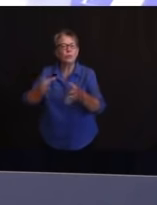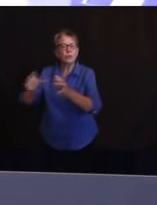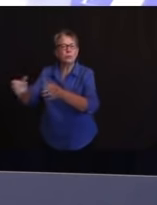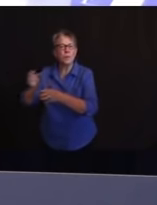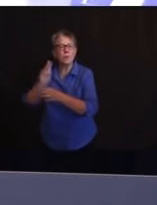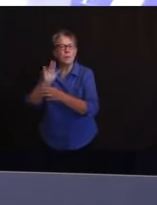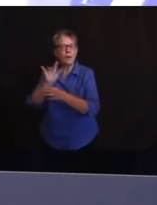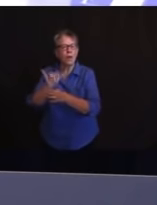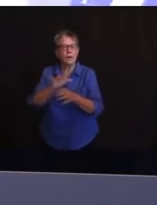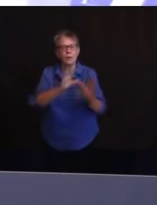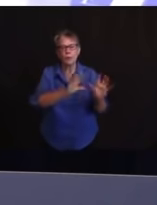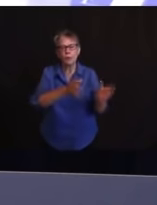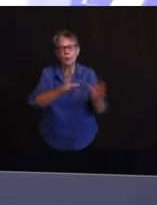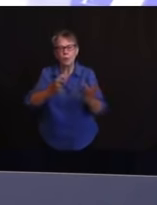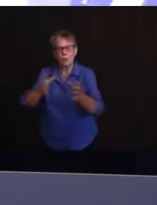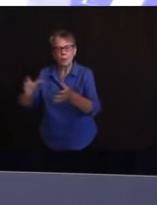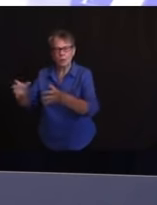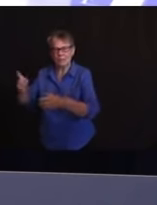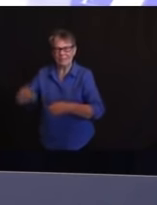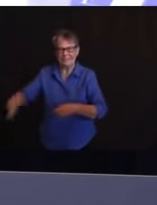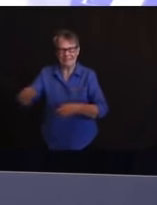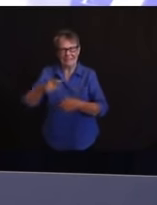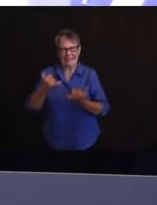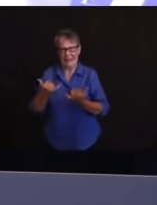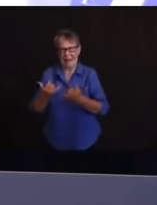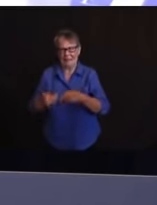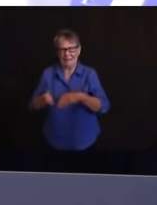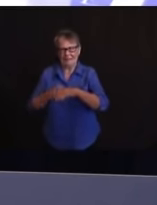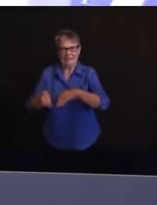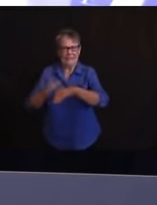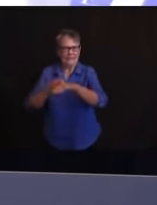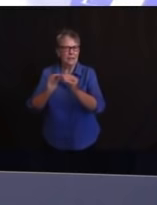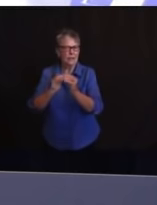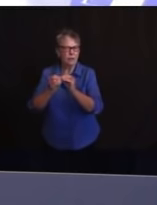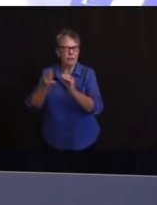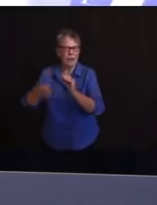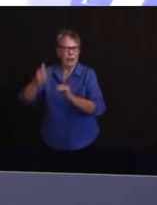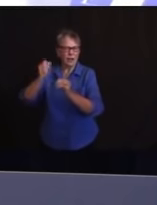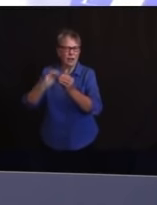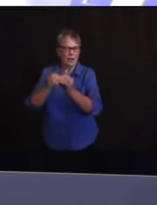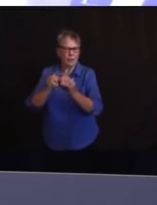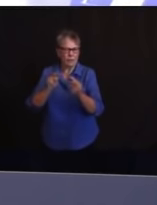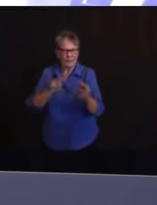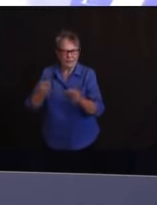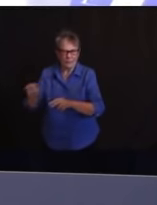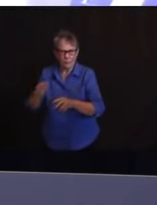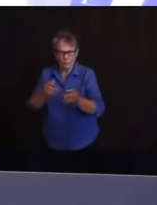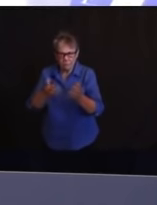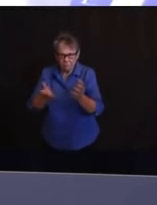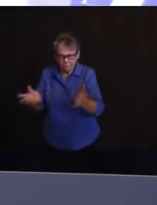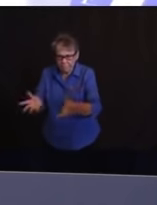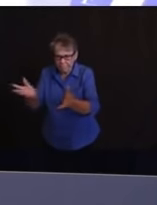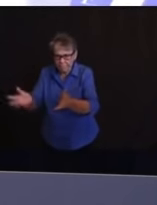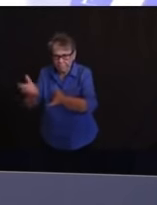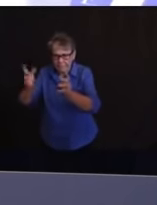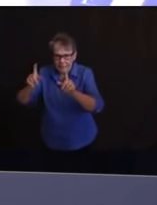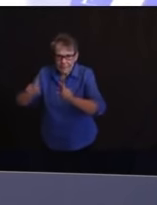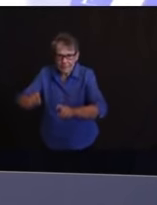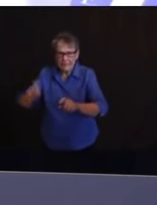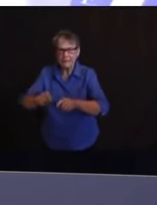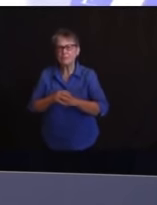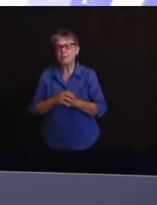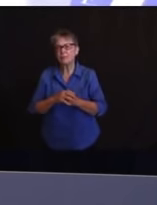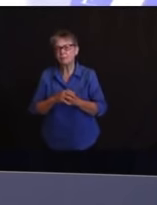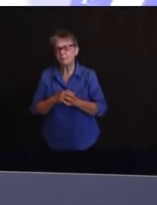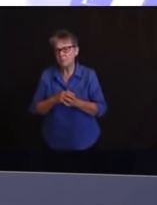COVID-19. The campaign will underscore that to help contain the spread of the virus, we need residents to get